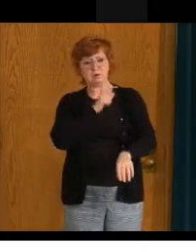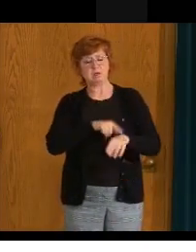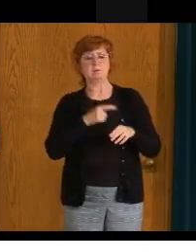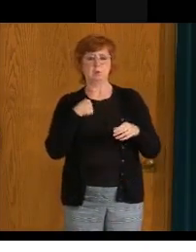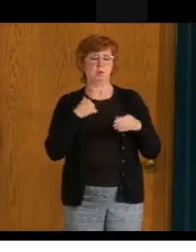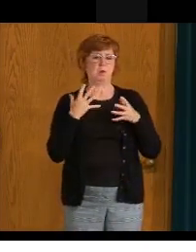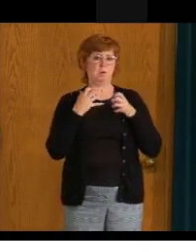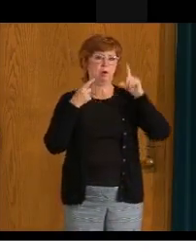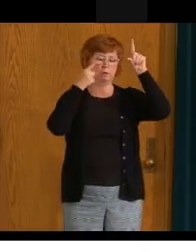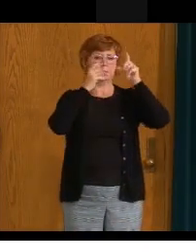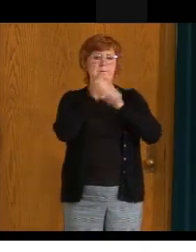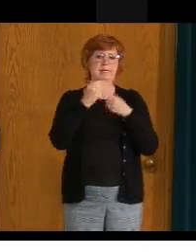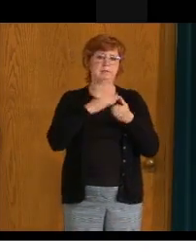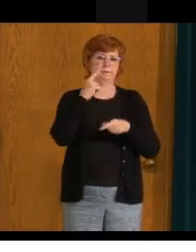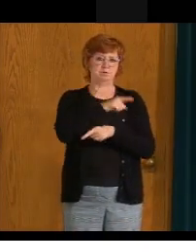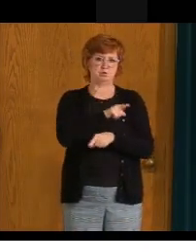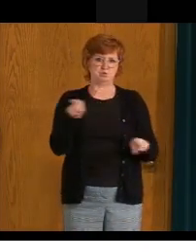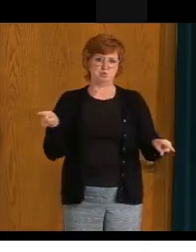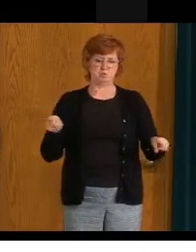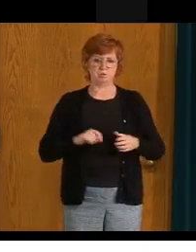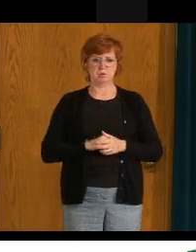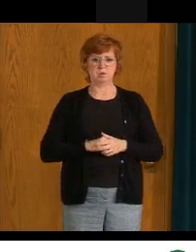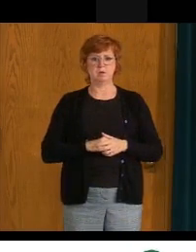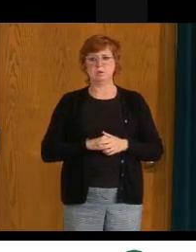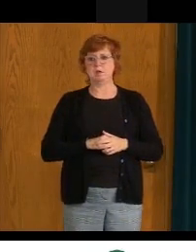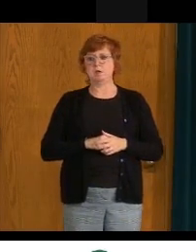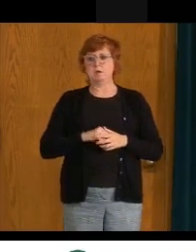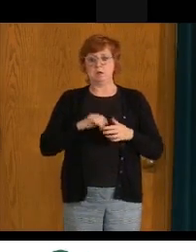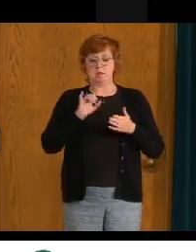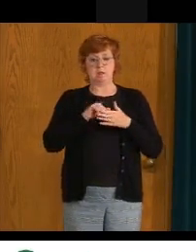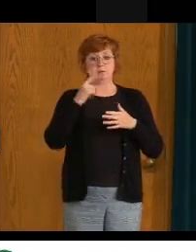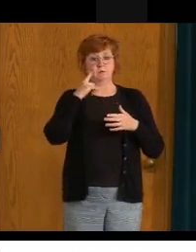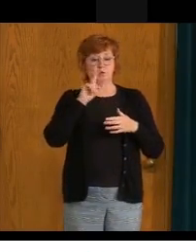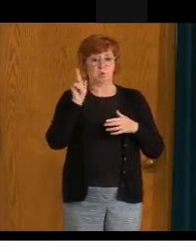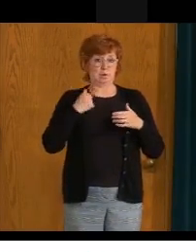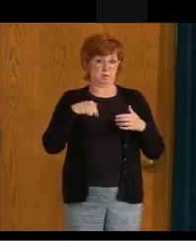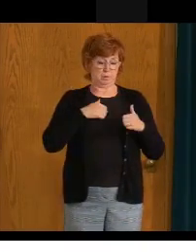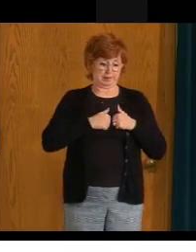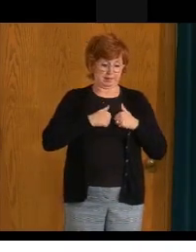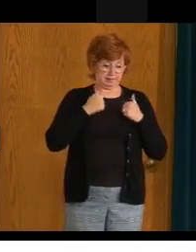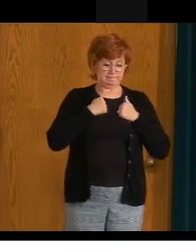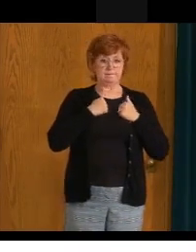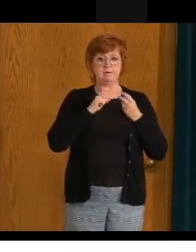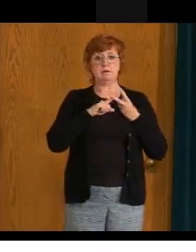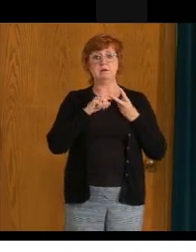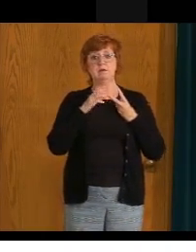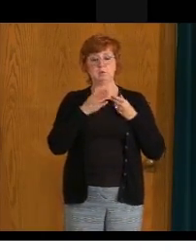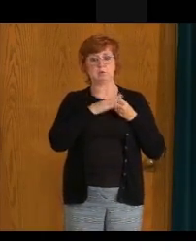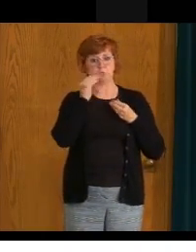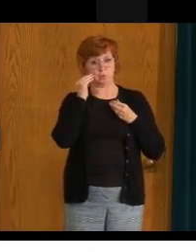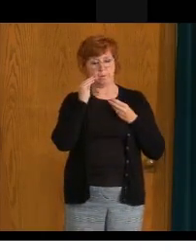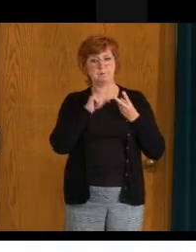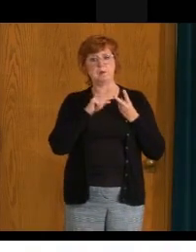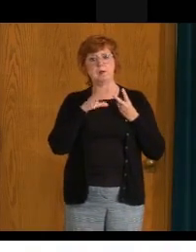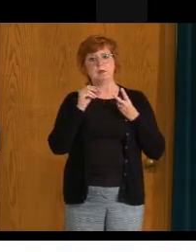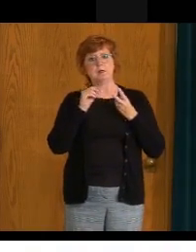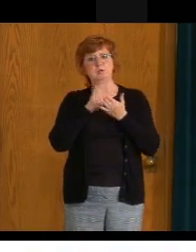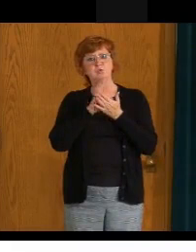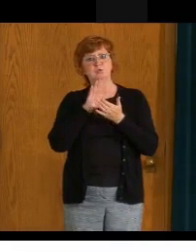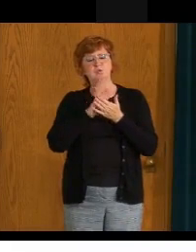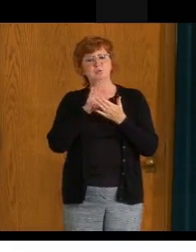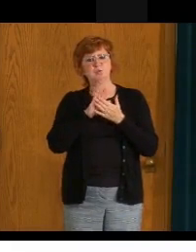doing. First, in the area of where we live, we are going to expand school clinics to include opportunities